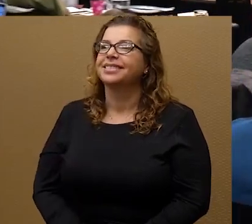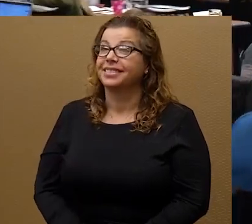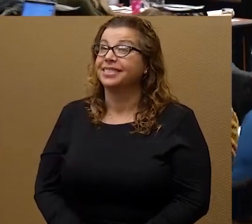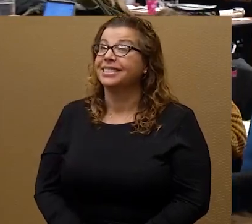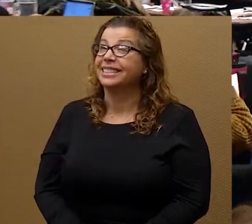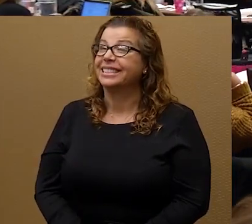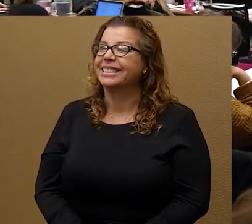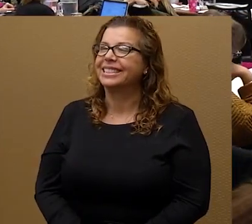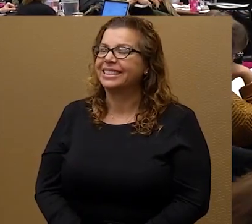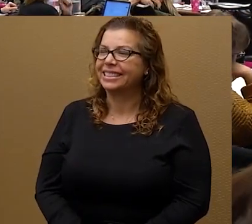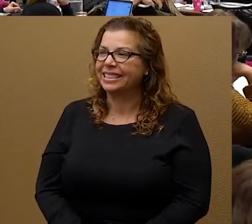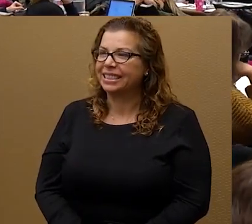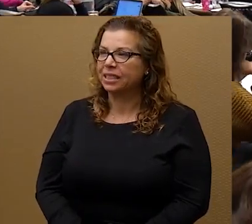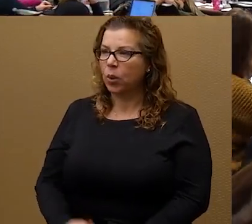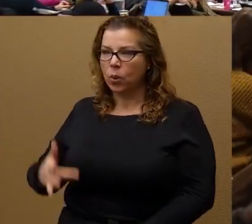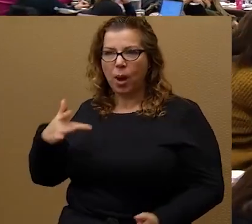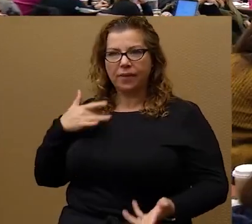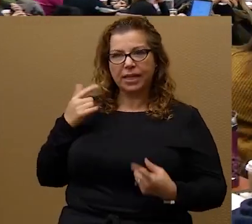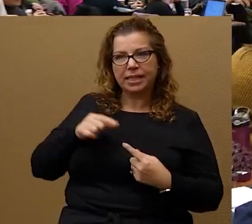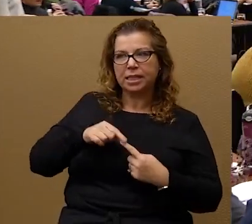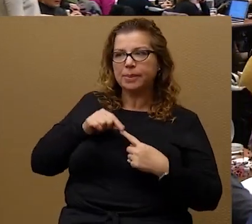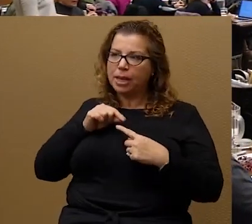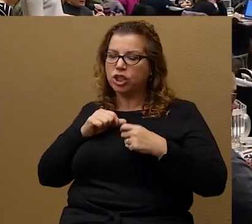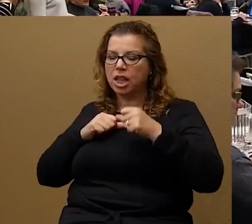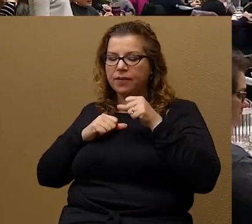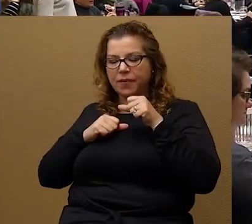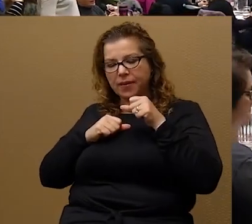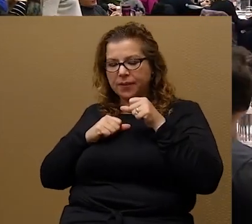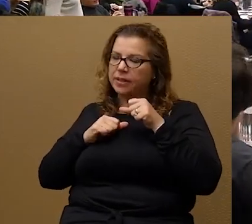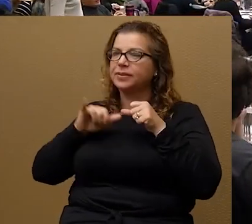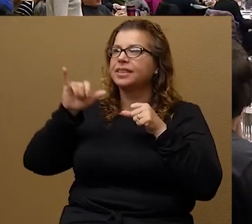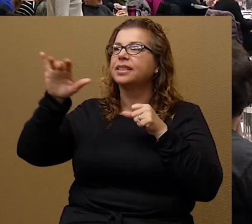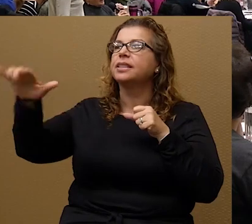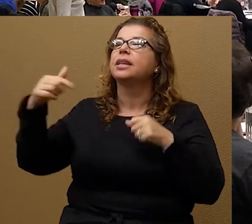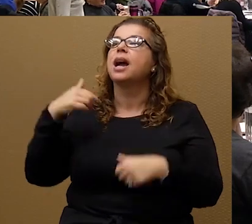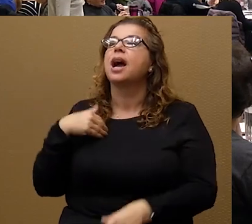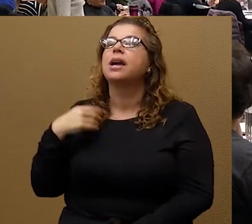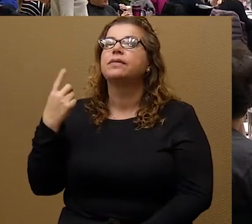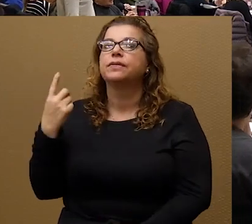my goodness. I feel so special. I had